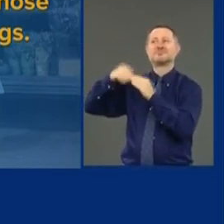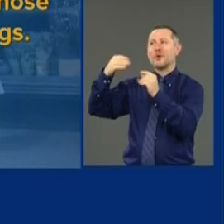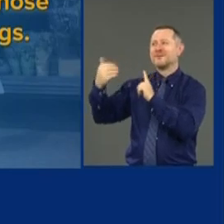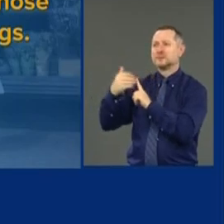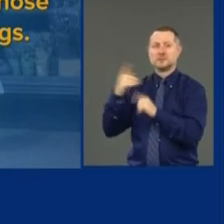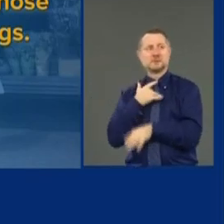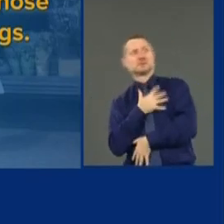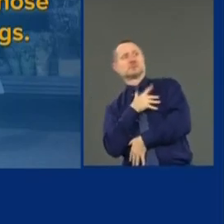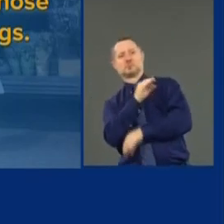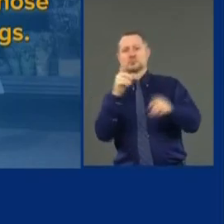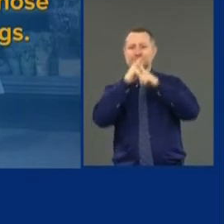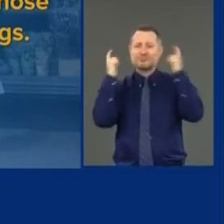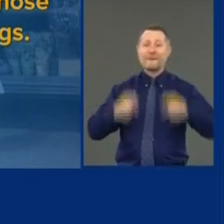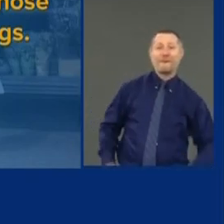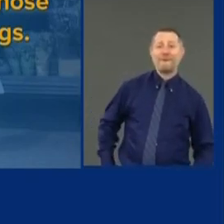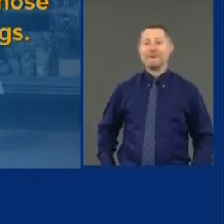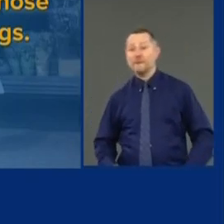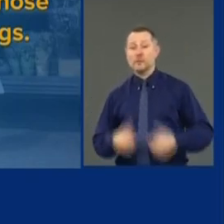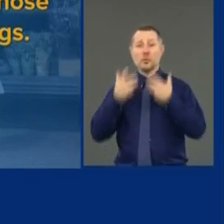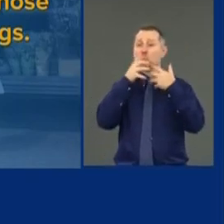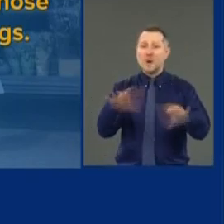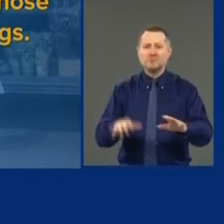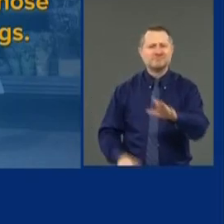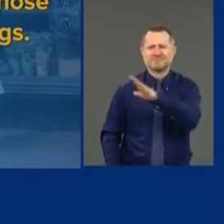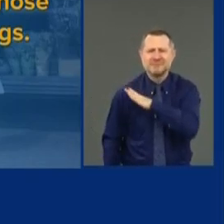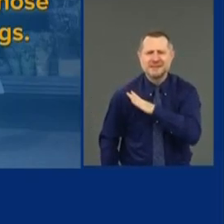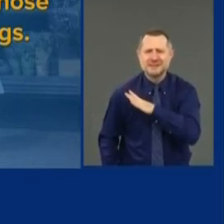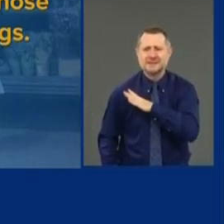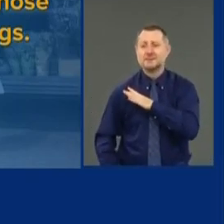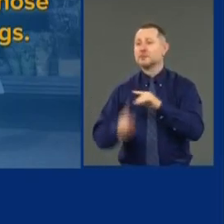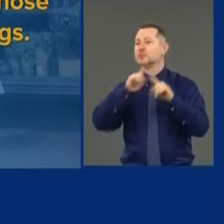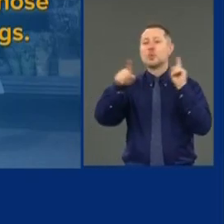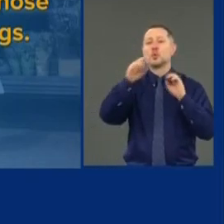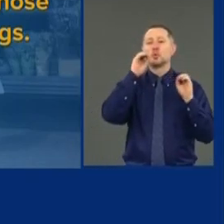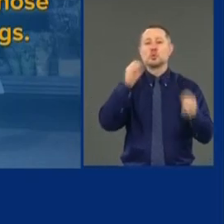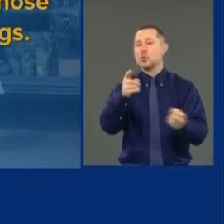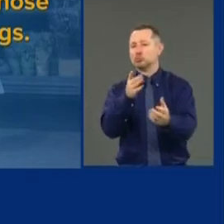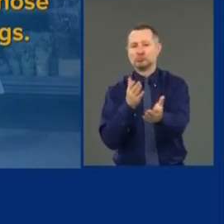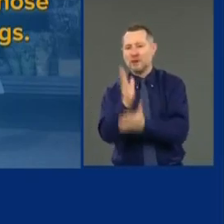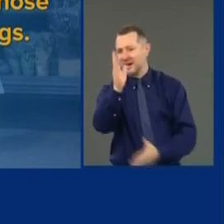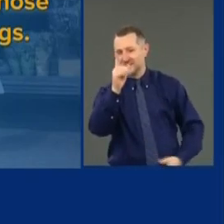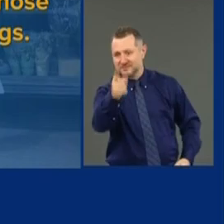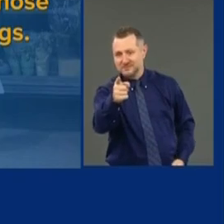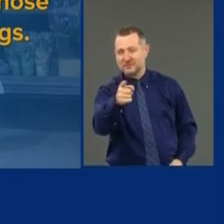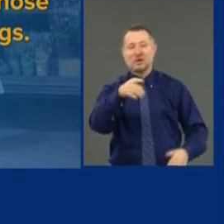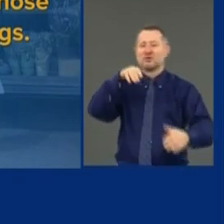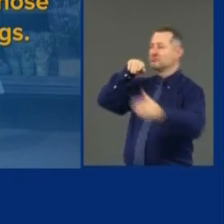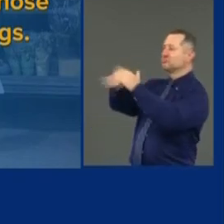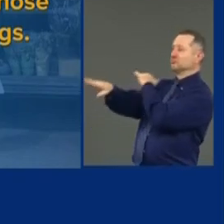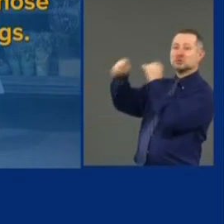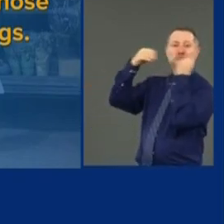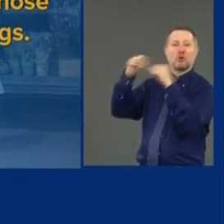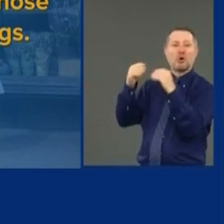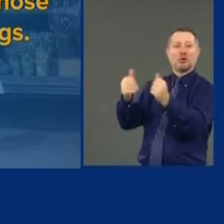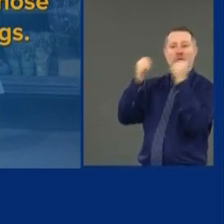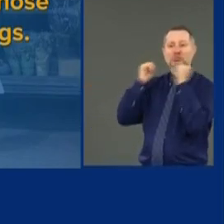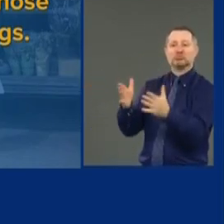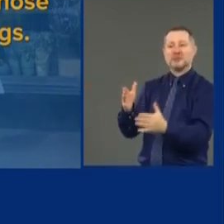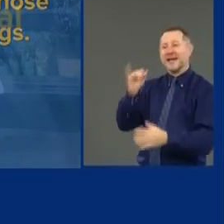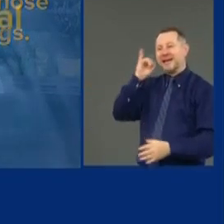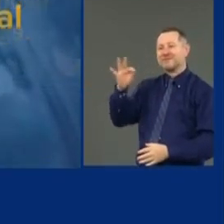wear a mask? Fine. But you don't have a right to then go into that store if that store owner doesn't want you